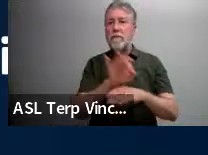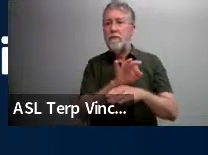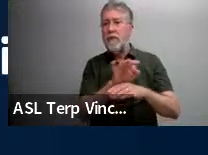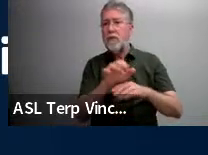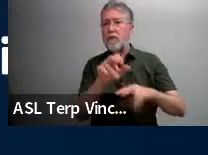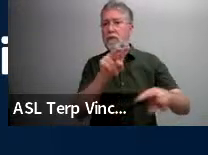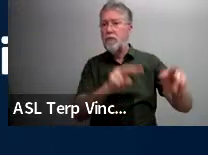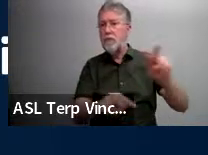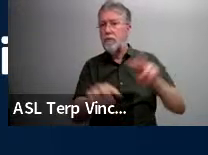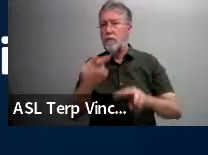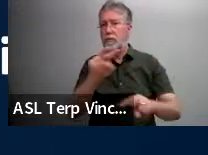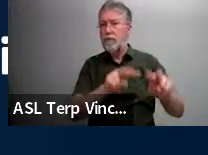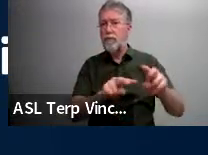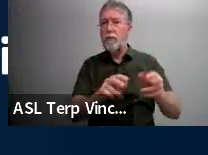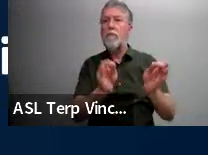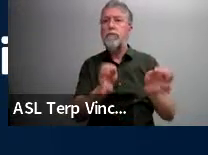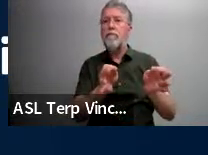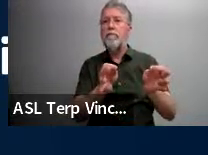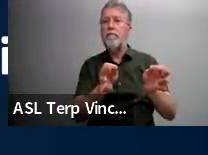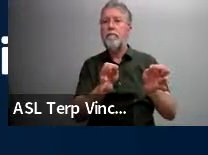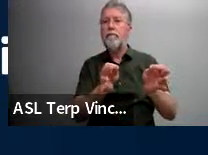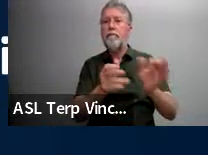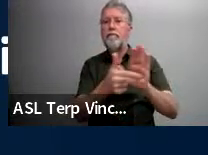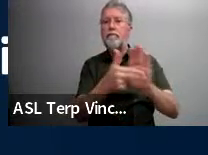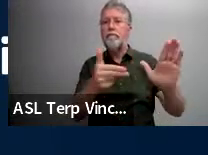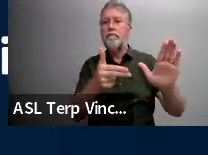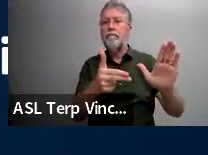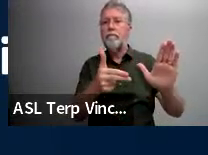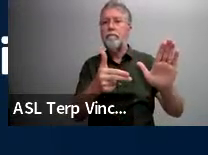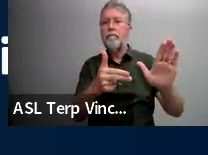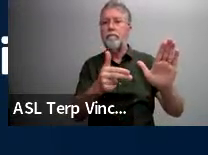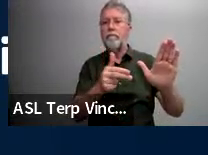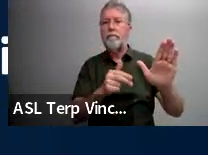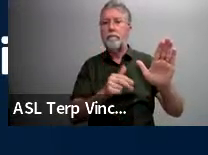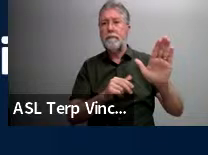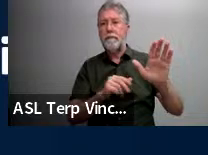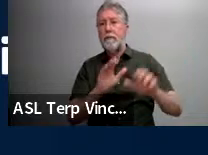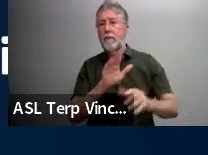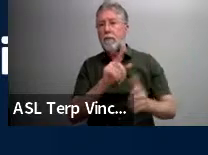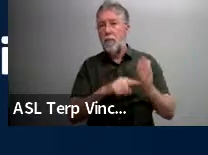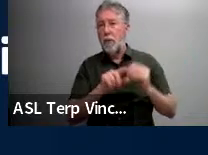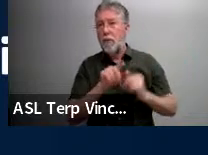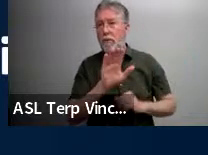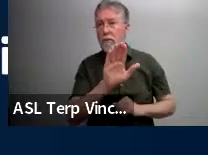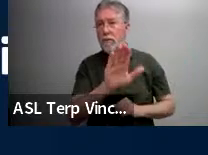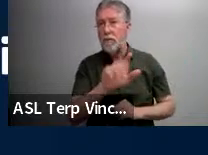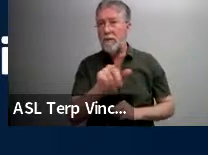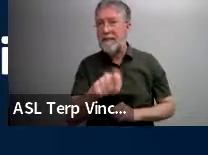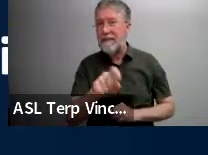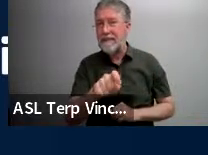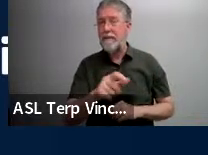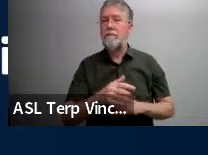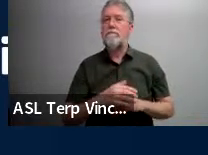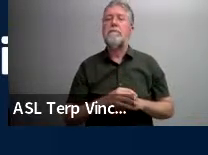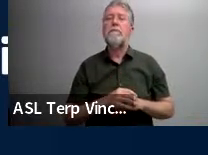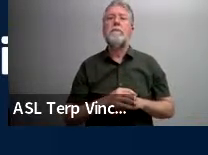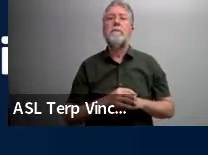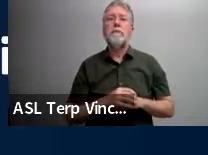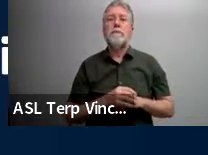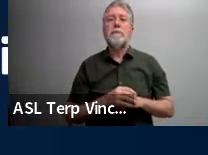a determination that's being made about some of their needs. And